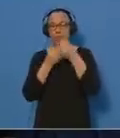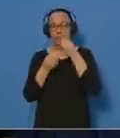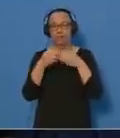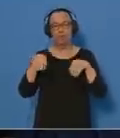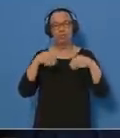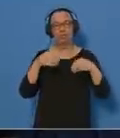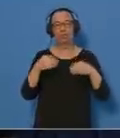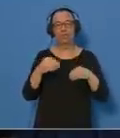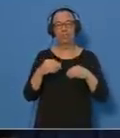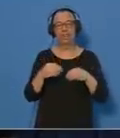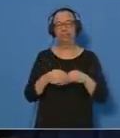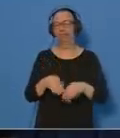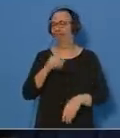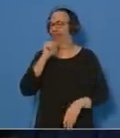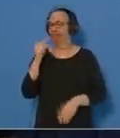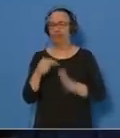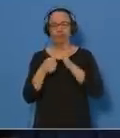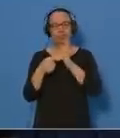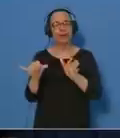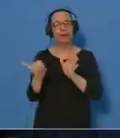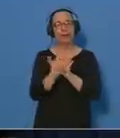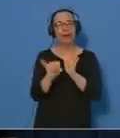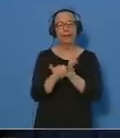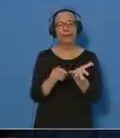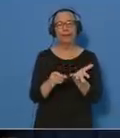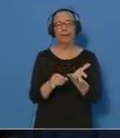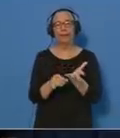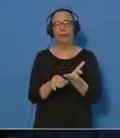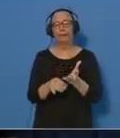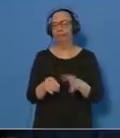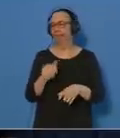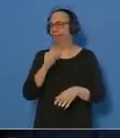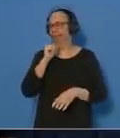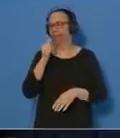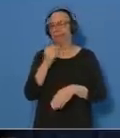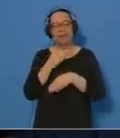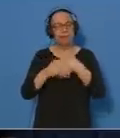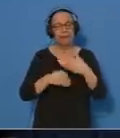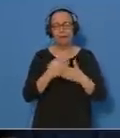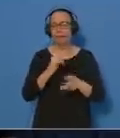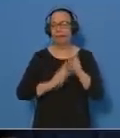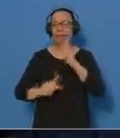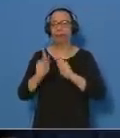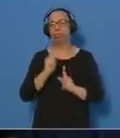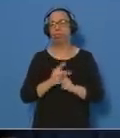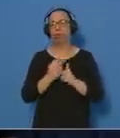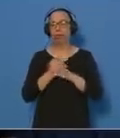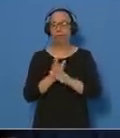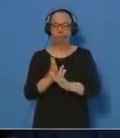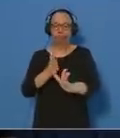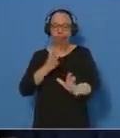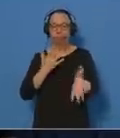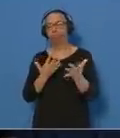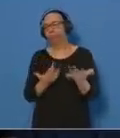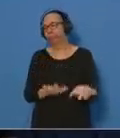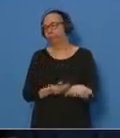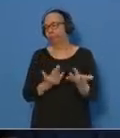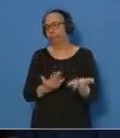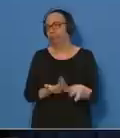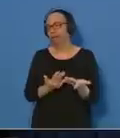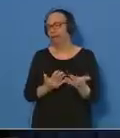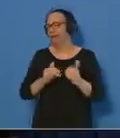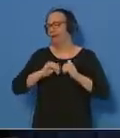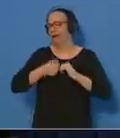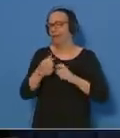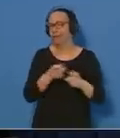privilege, refusing to show ID, and being very inconsiderate for those that have been in line for quite a while. How do we put a